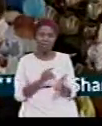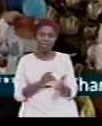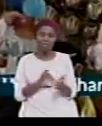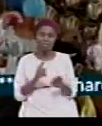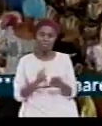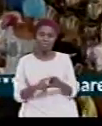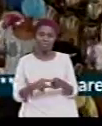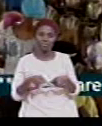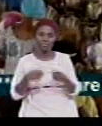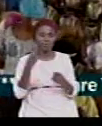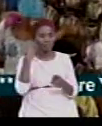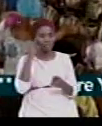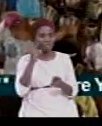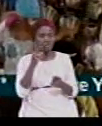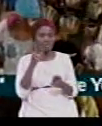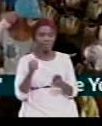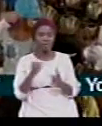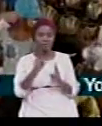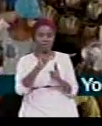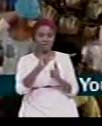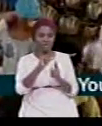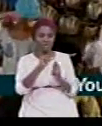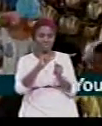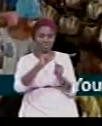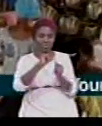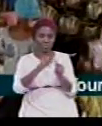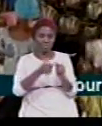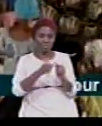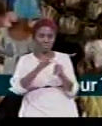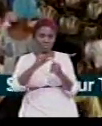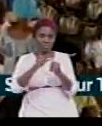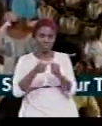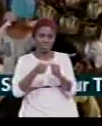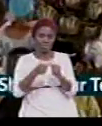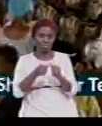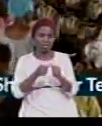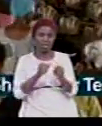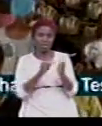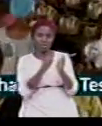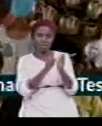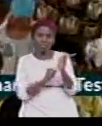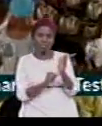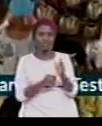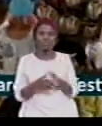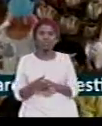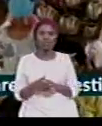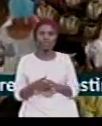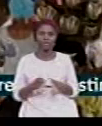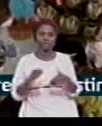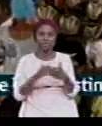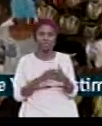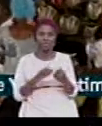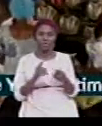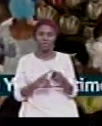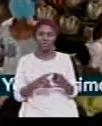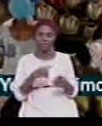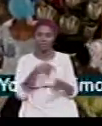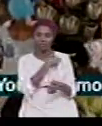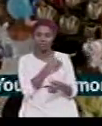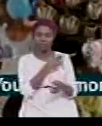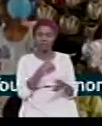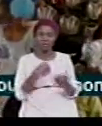the convener on Friday, she went back to the hospital and the tumor is gone. Everything has